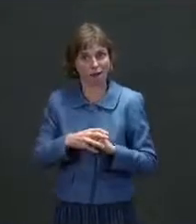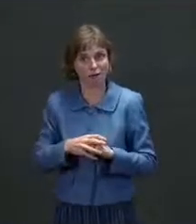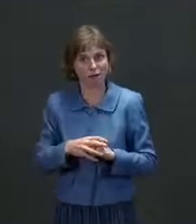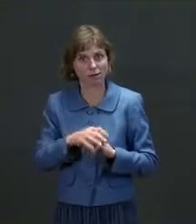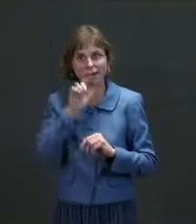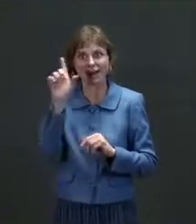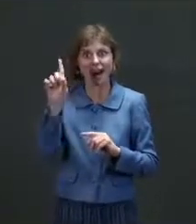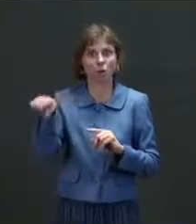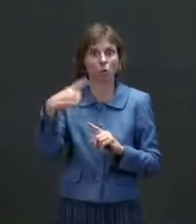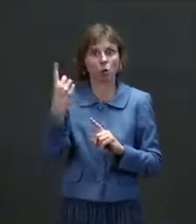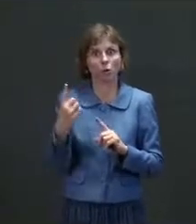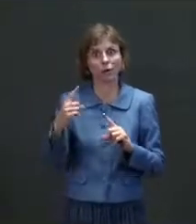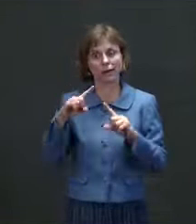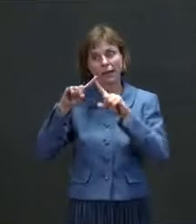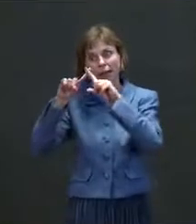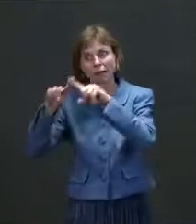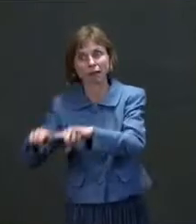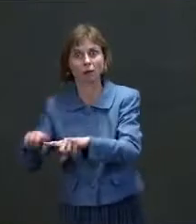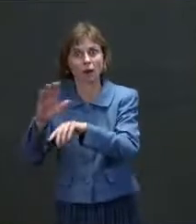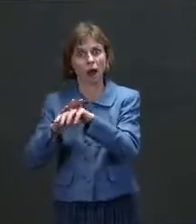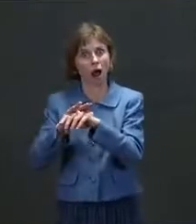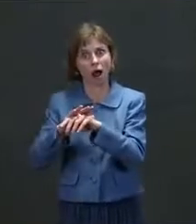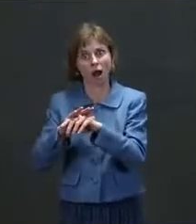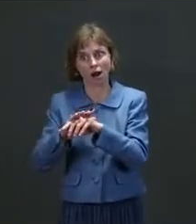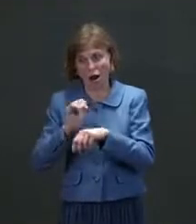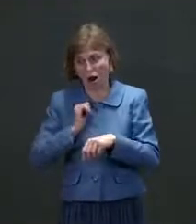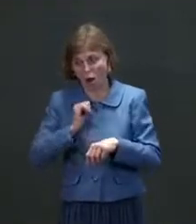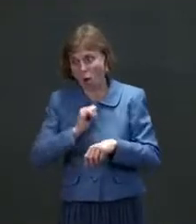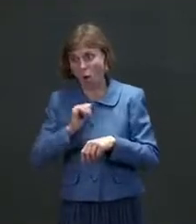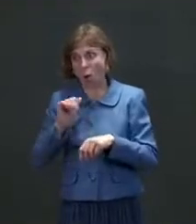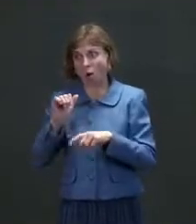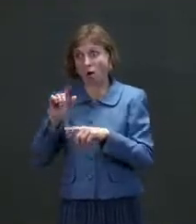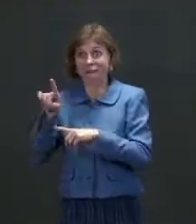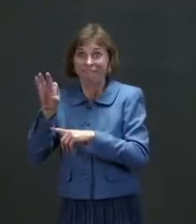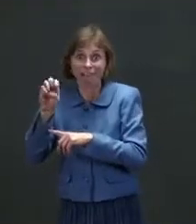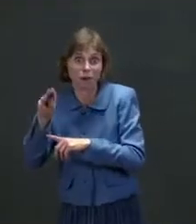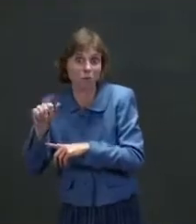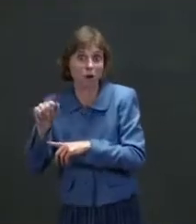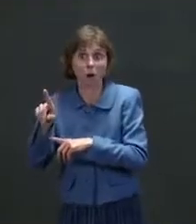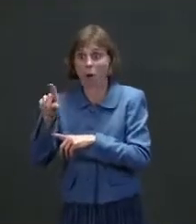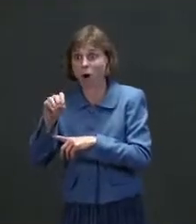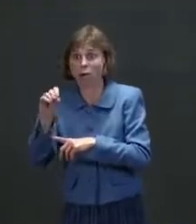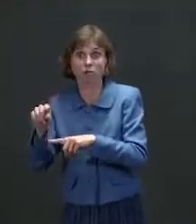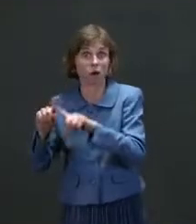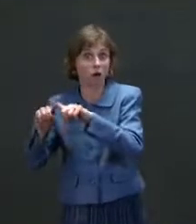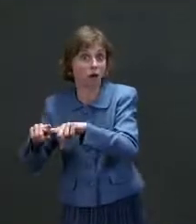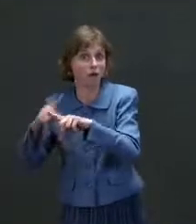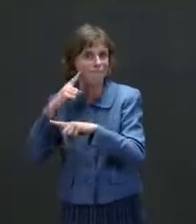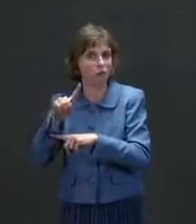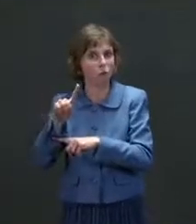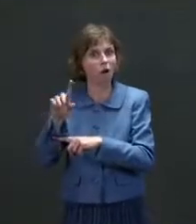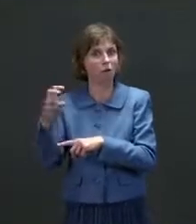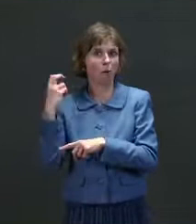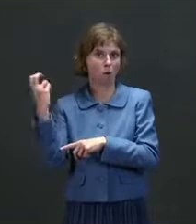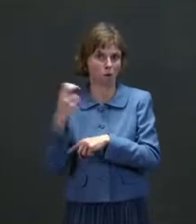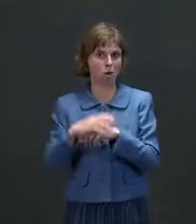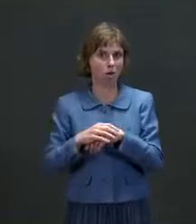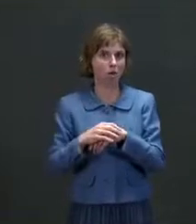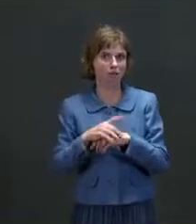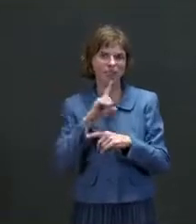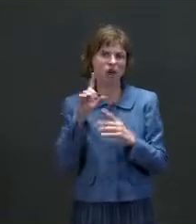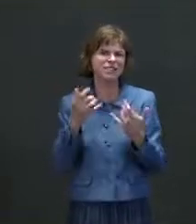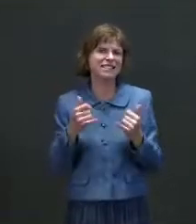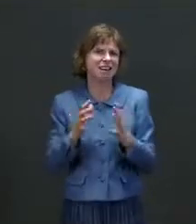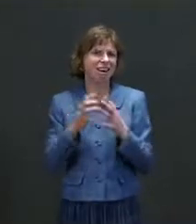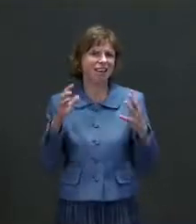on our own understanding or our own FEMA resources in order to go mobile. So a lot to learn